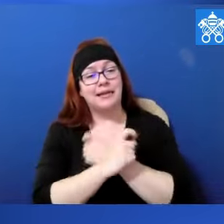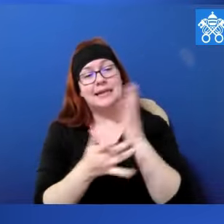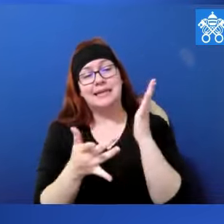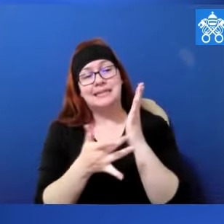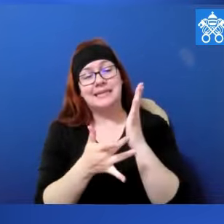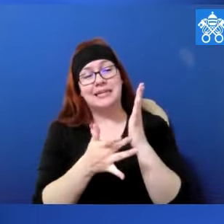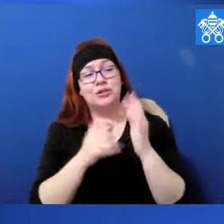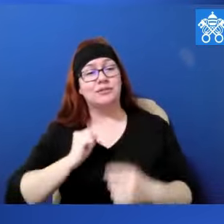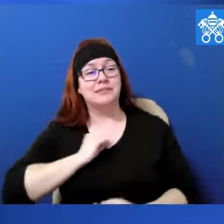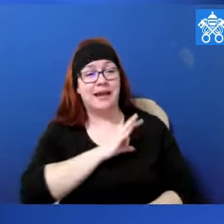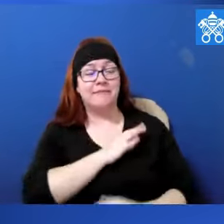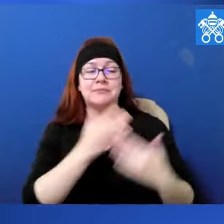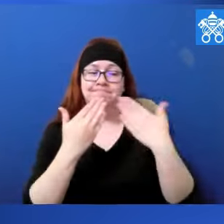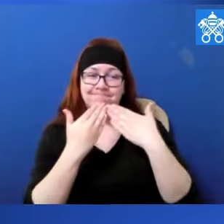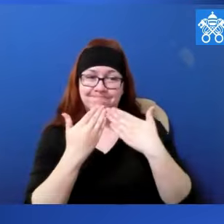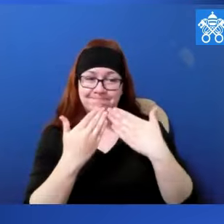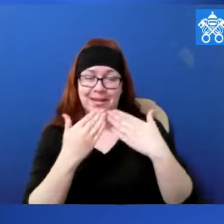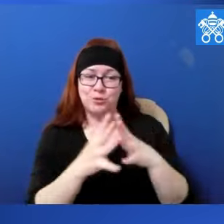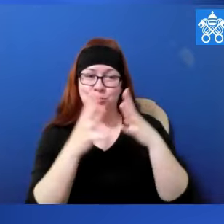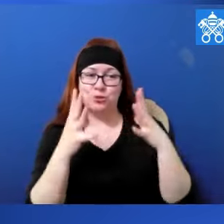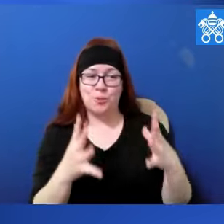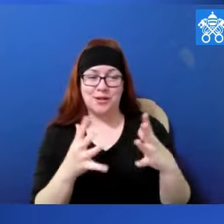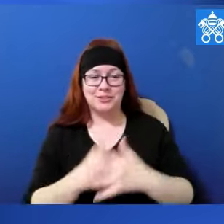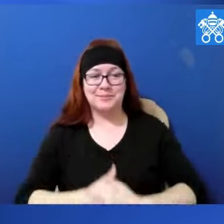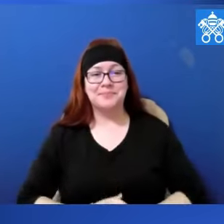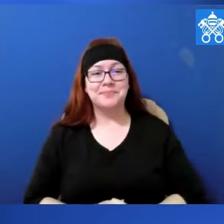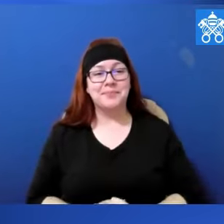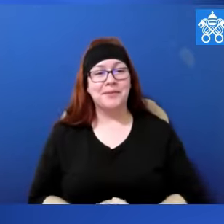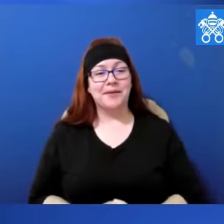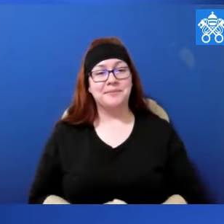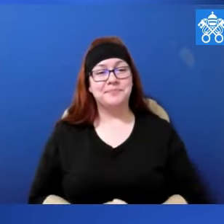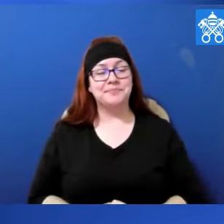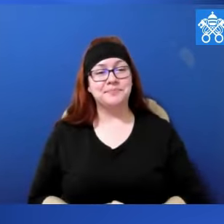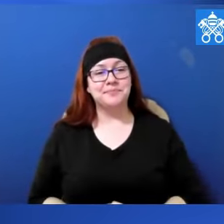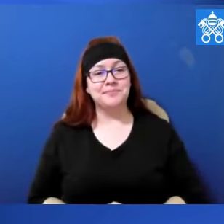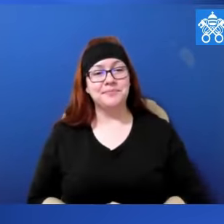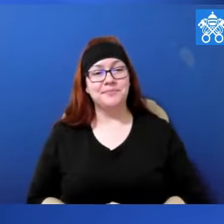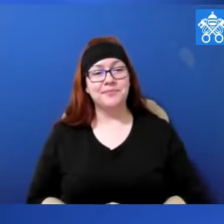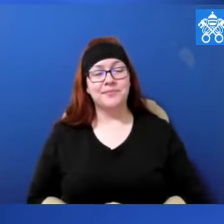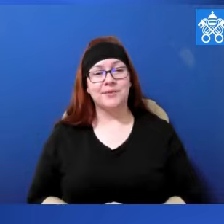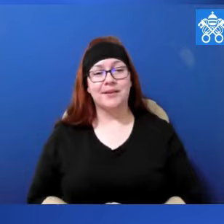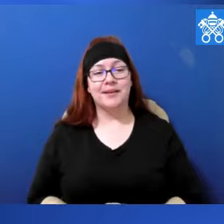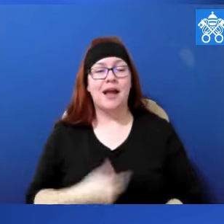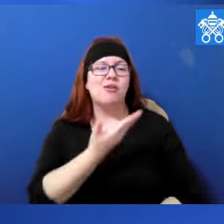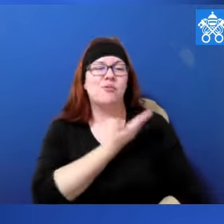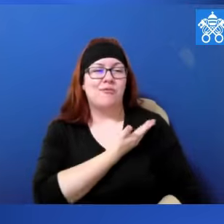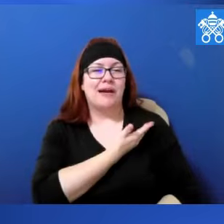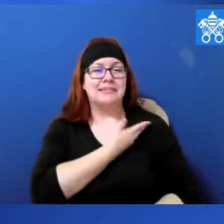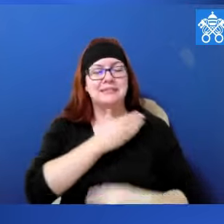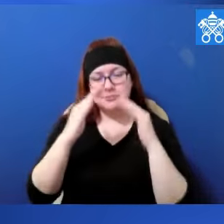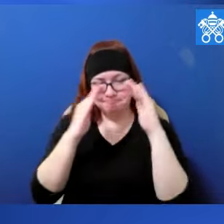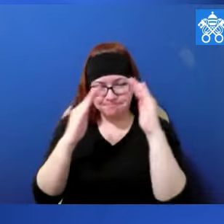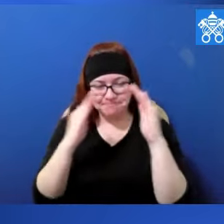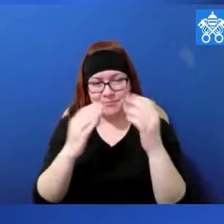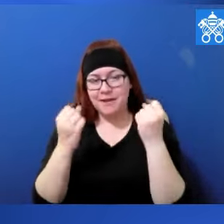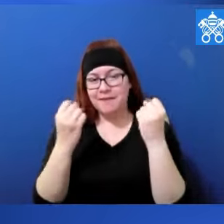On behalf of everyone here, thank you all. We now leave you with these images of the Pope greeting the various bishops and participants at